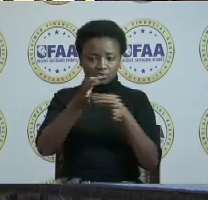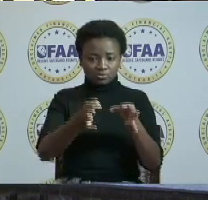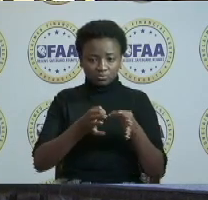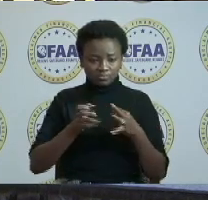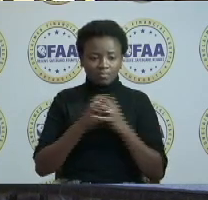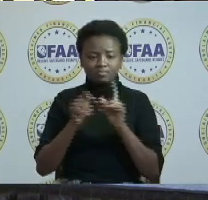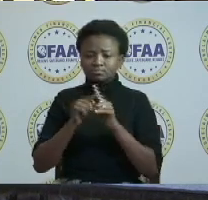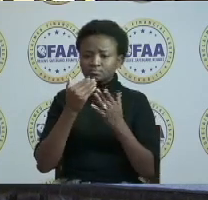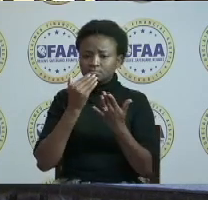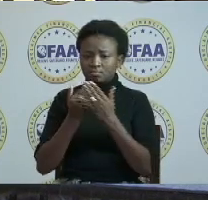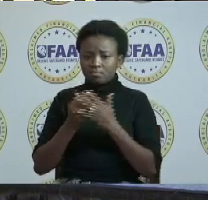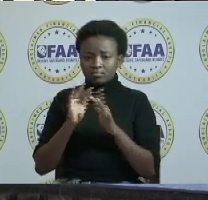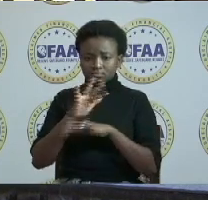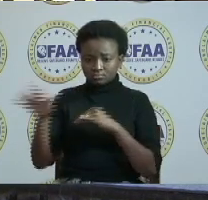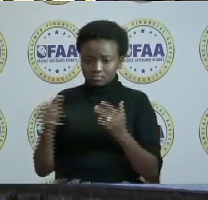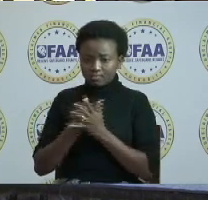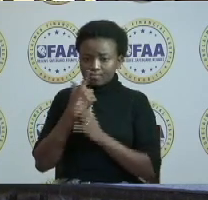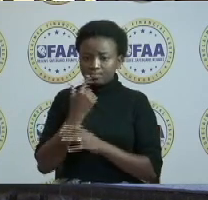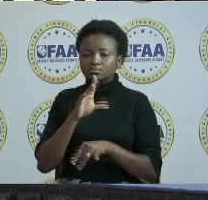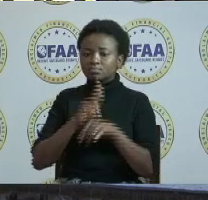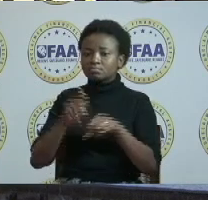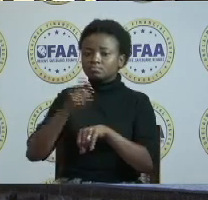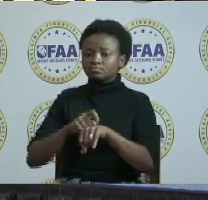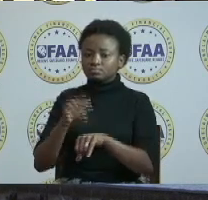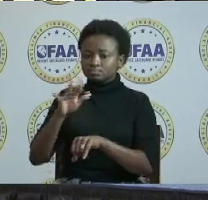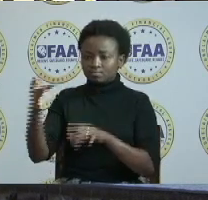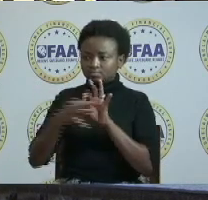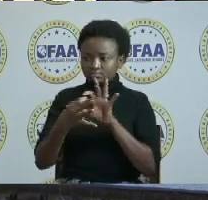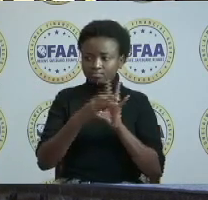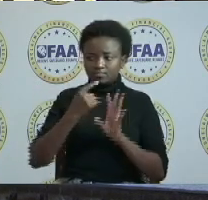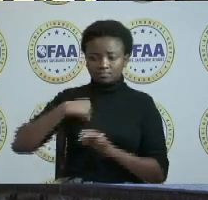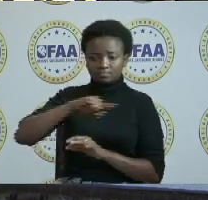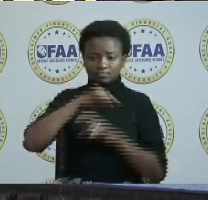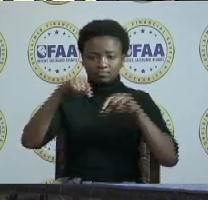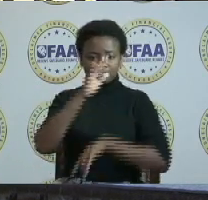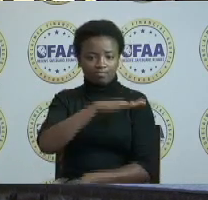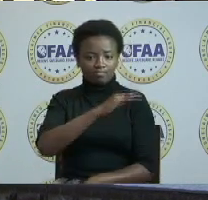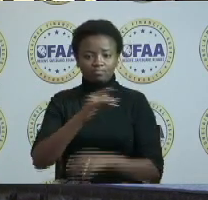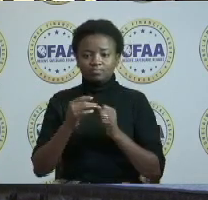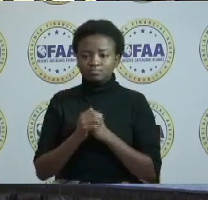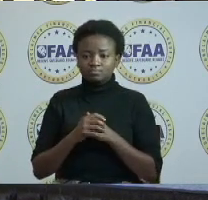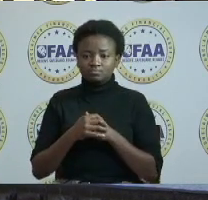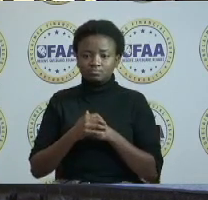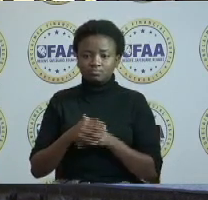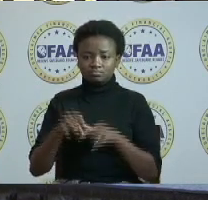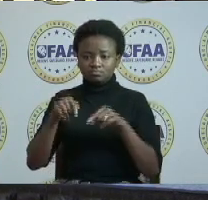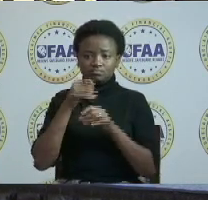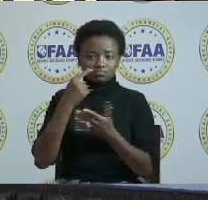and thank you to all of you that have taken time out of your busy schedules to join us this afternoon in this